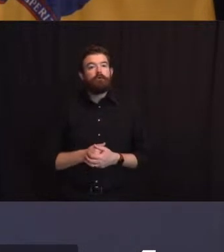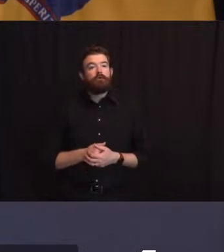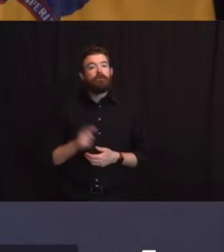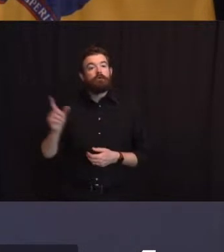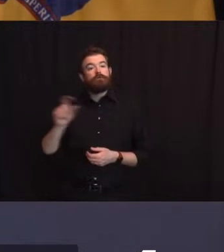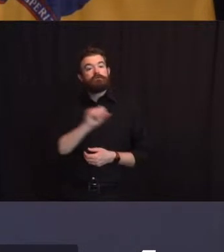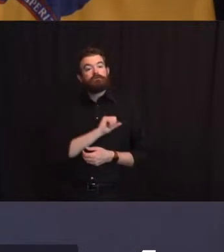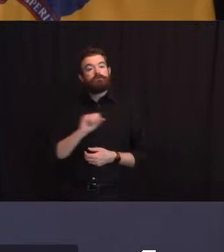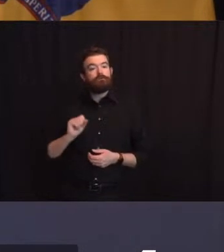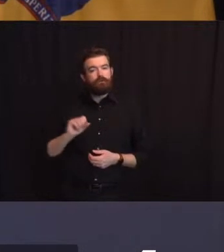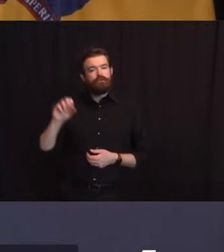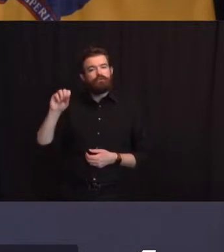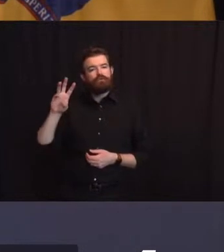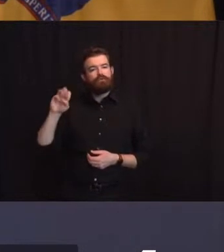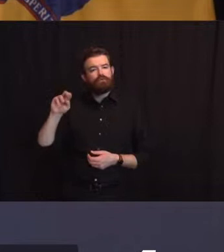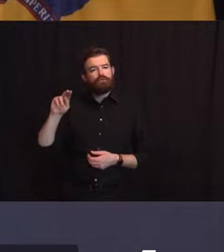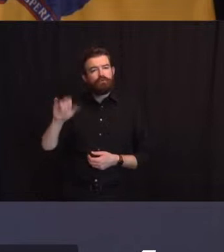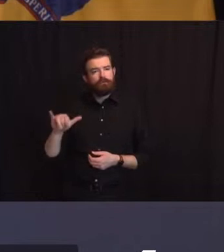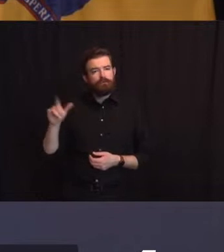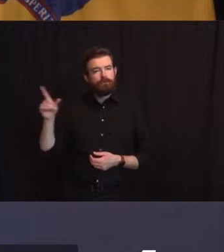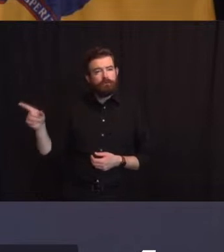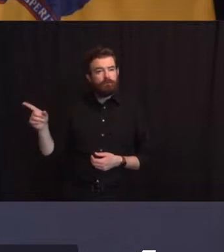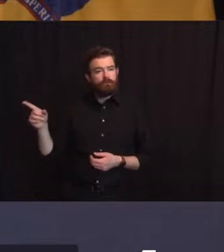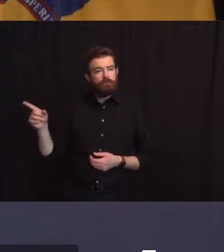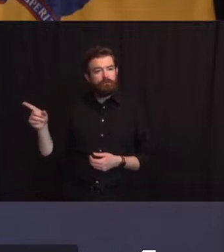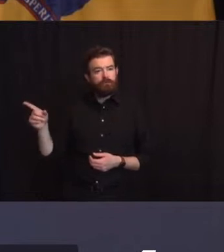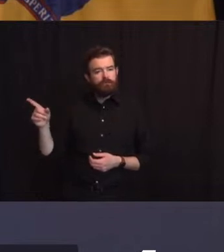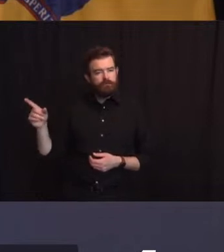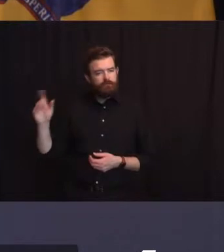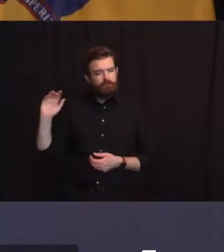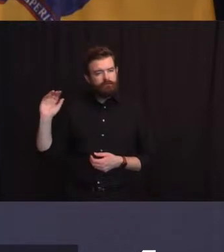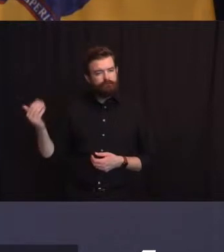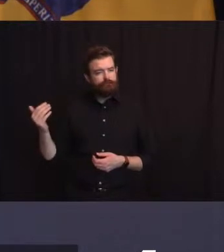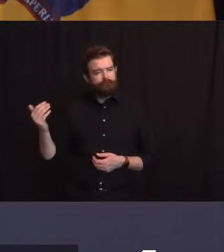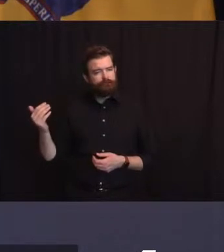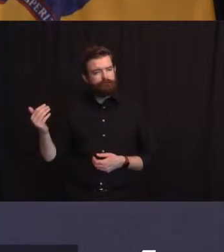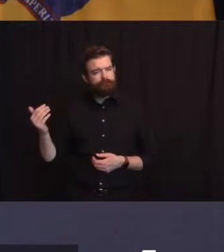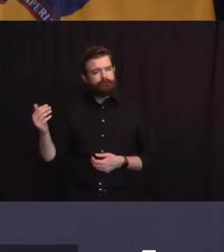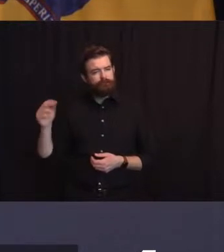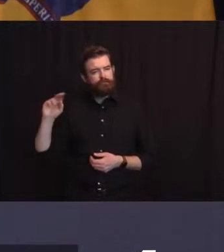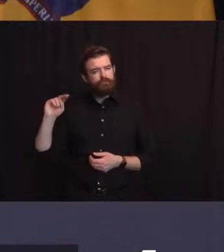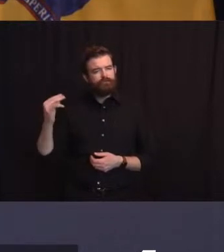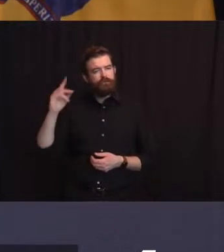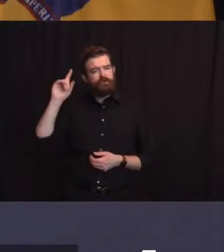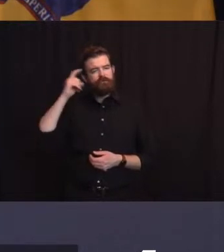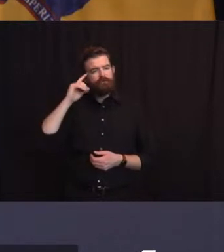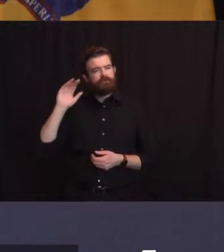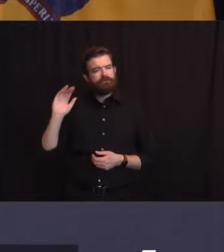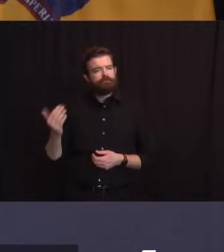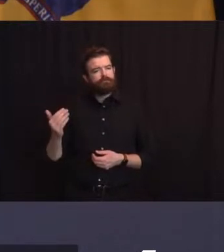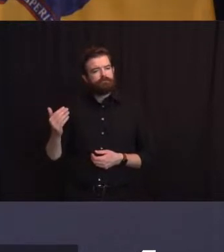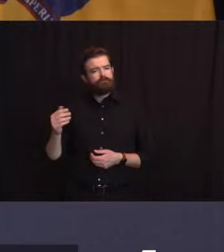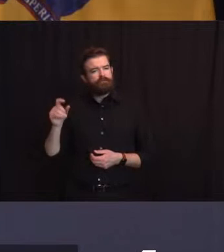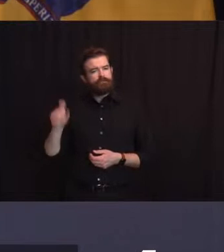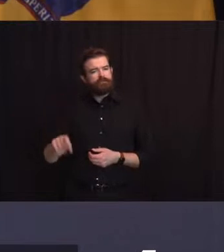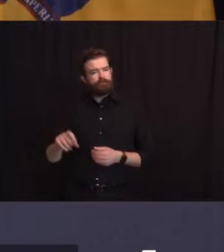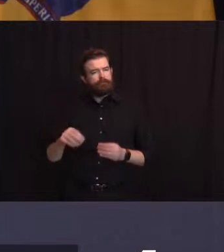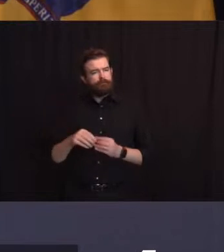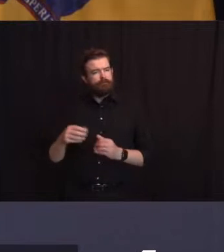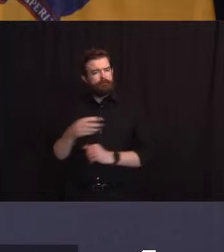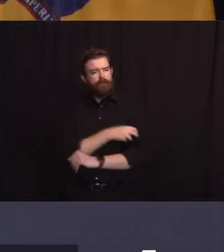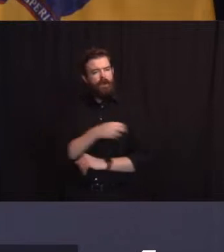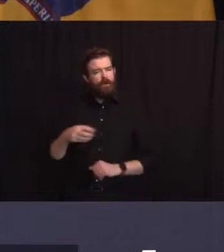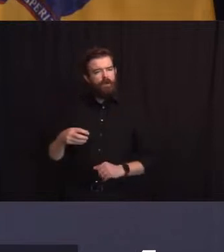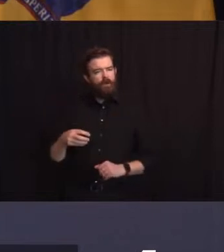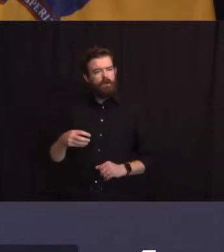most powerful in the nation, need more power? And will you keep the public health emergency in place if those talks do not